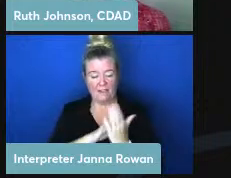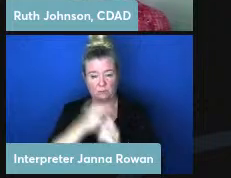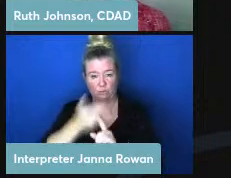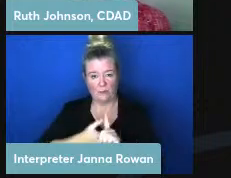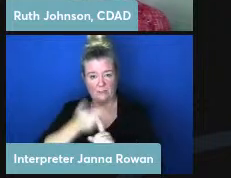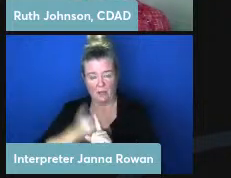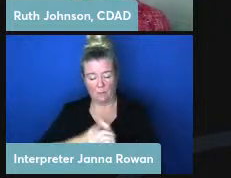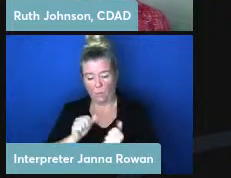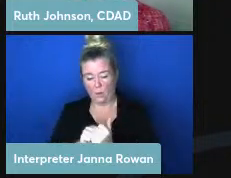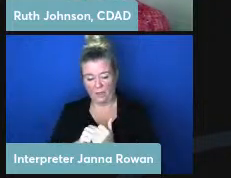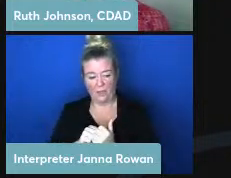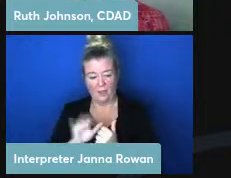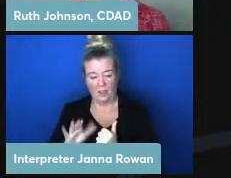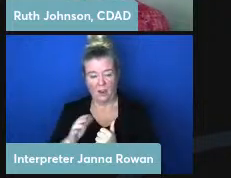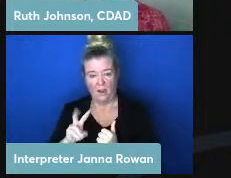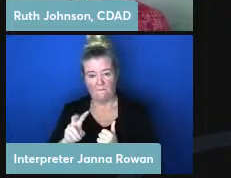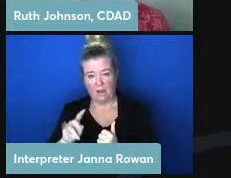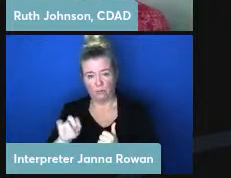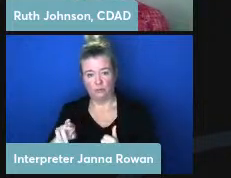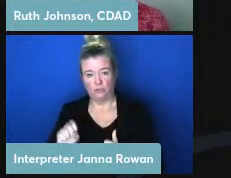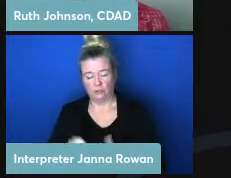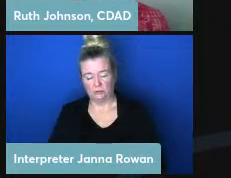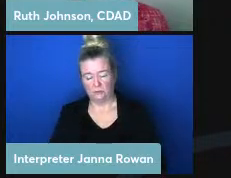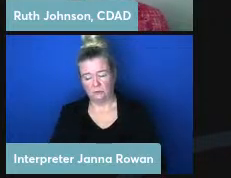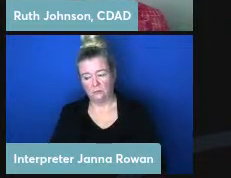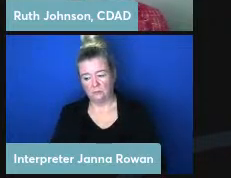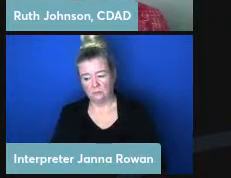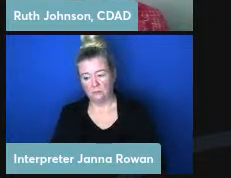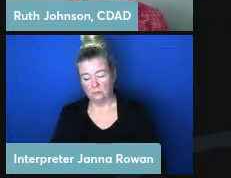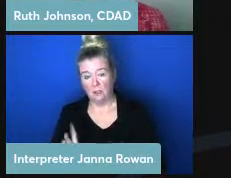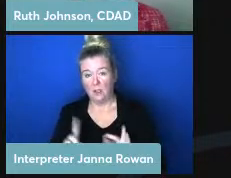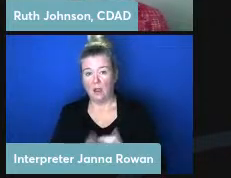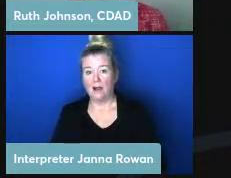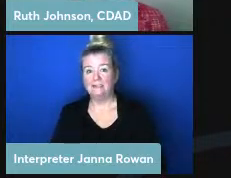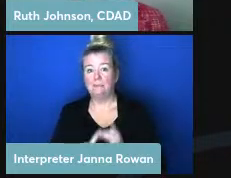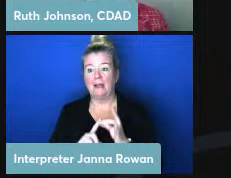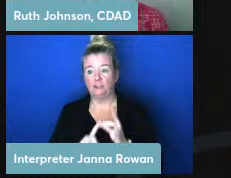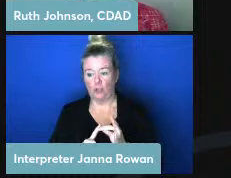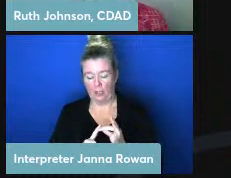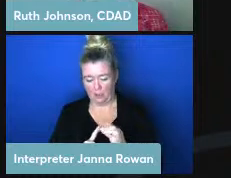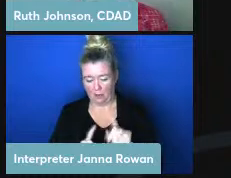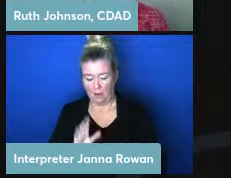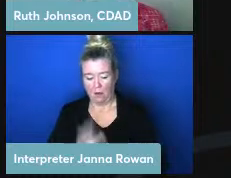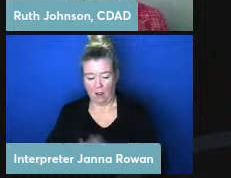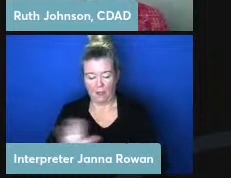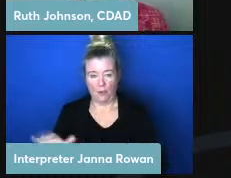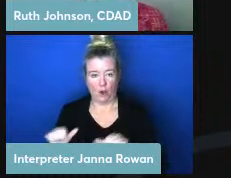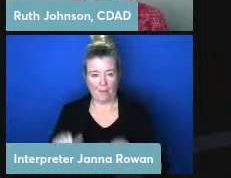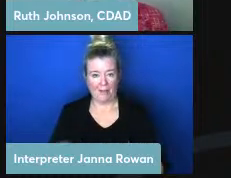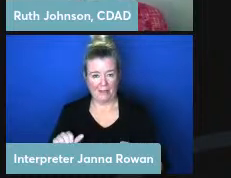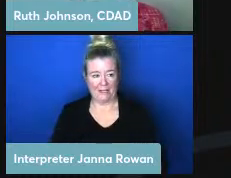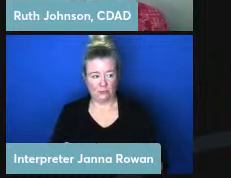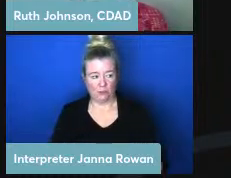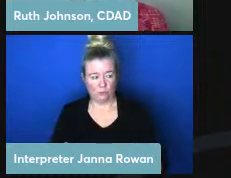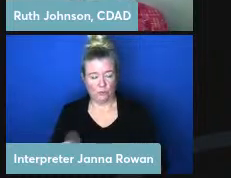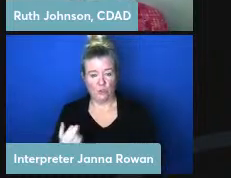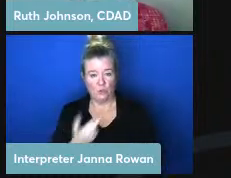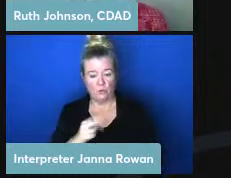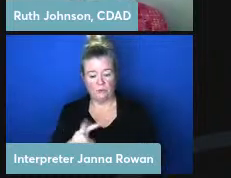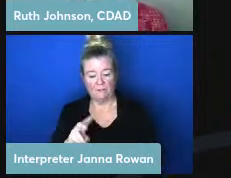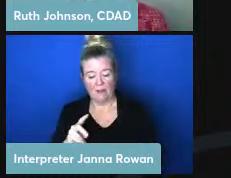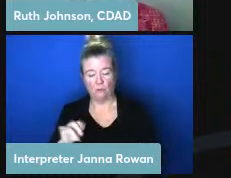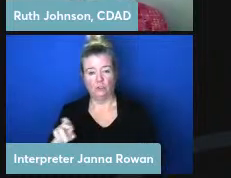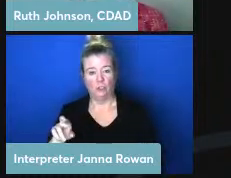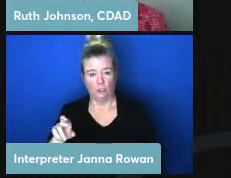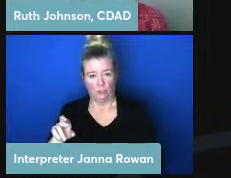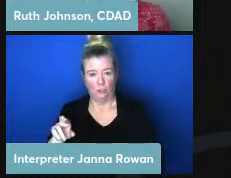with their vouchers, and especially on their ability to use their vouchers